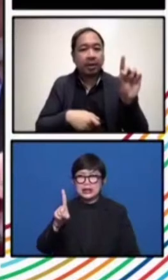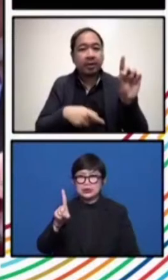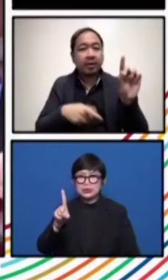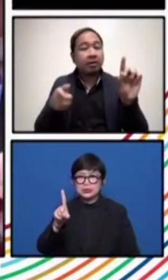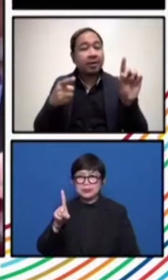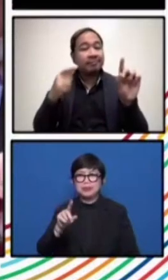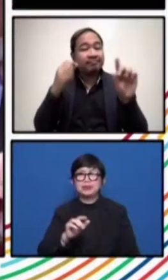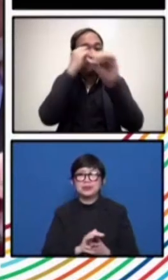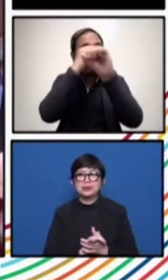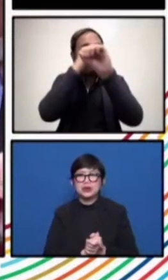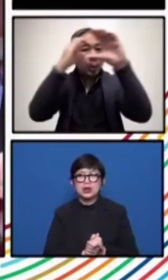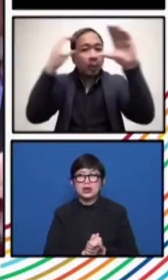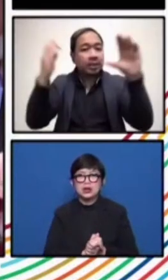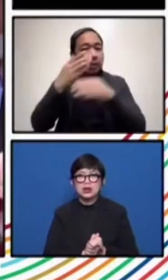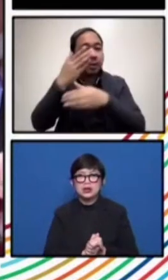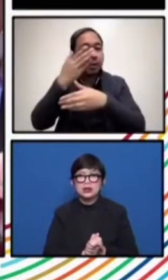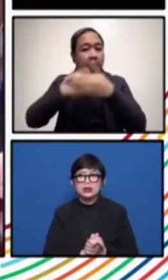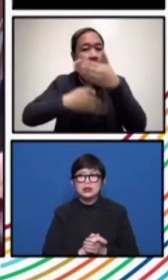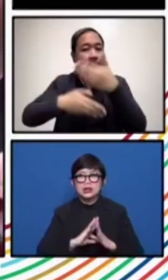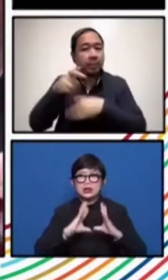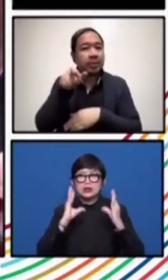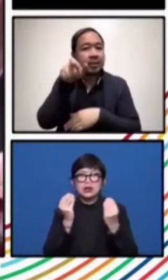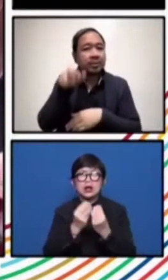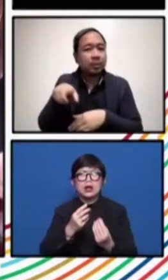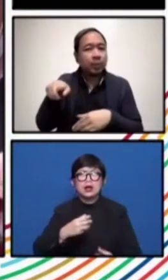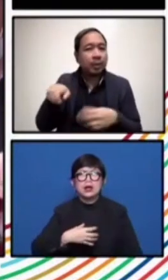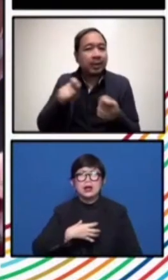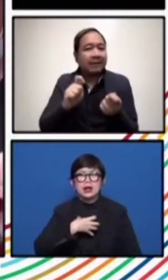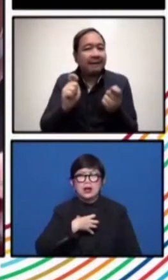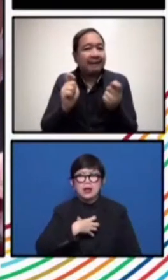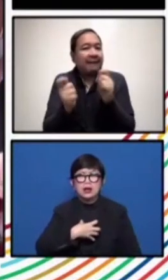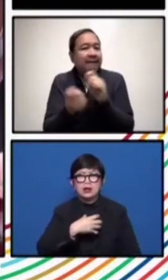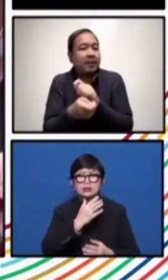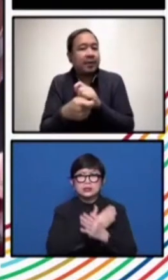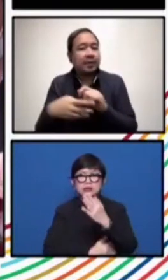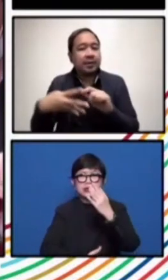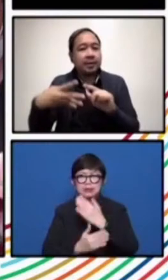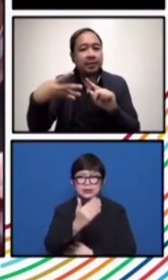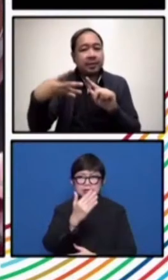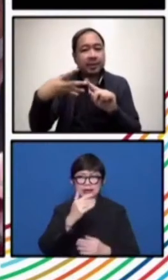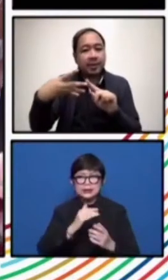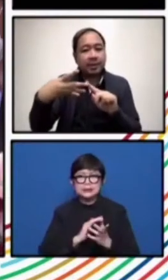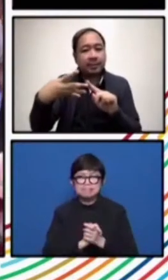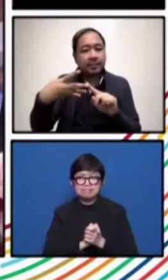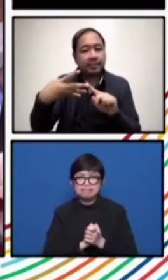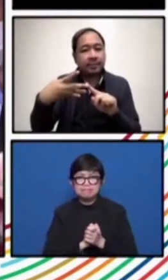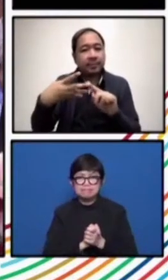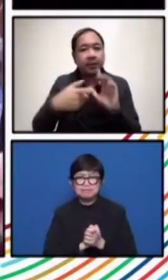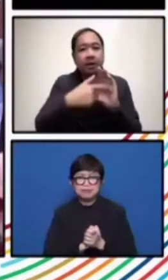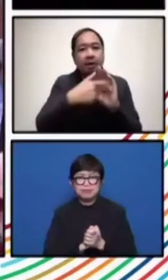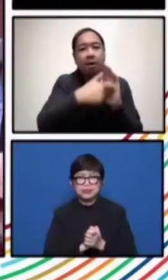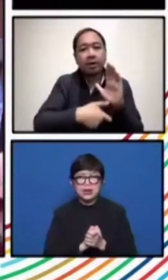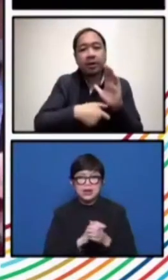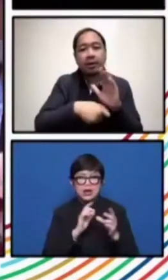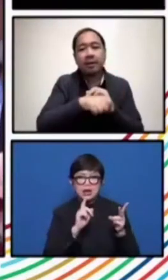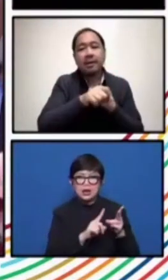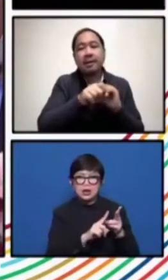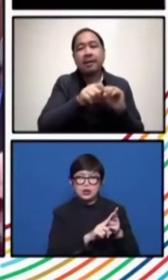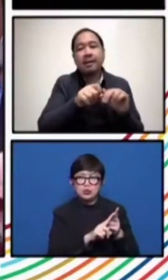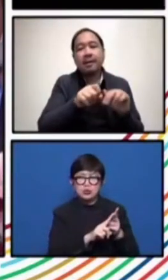persons a disability as an evolving concept number two on the uh article 11